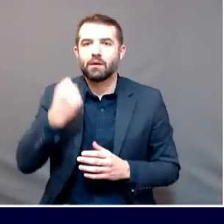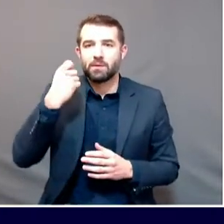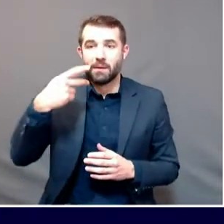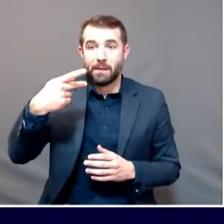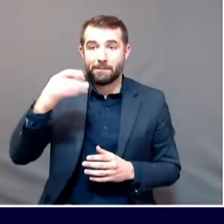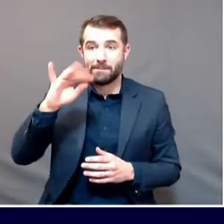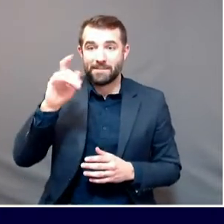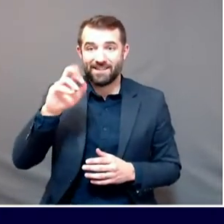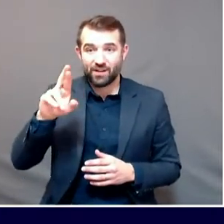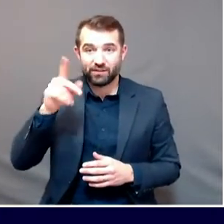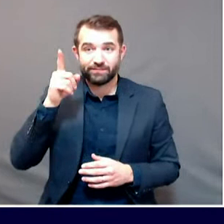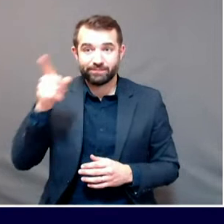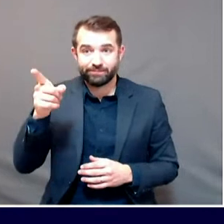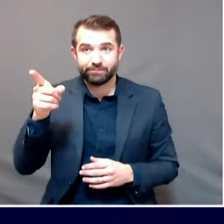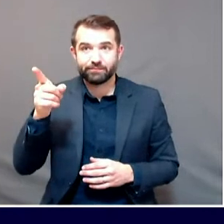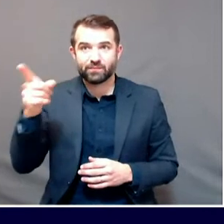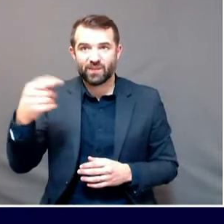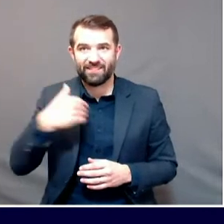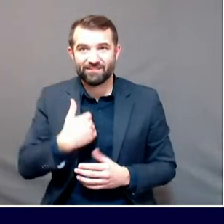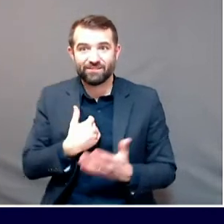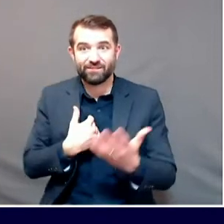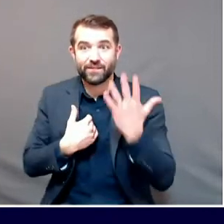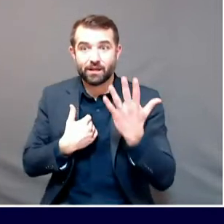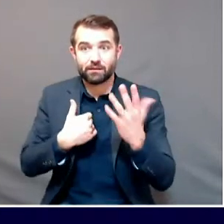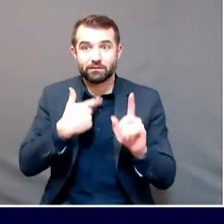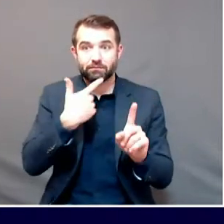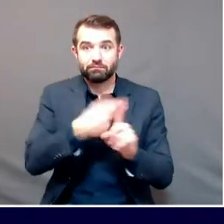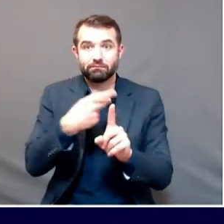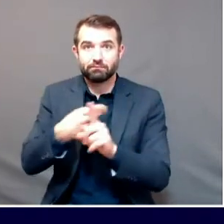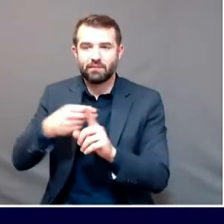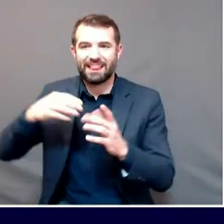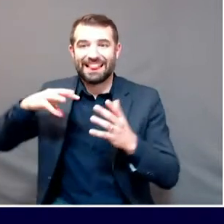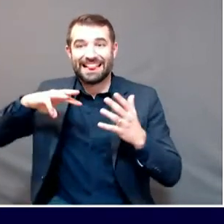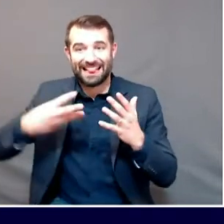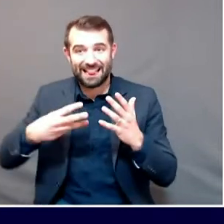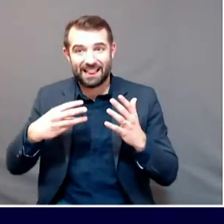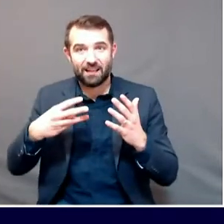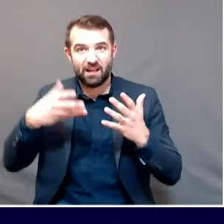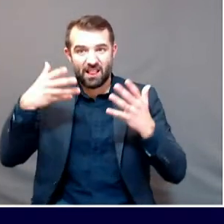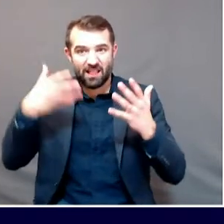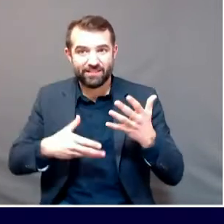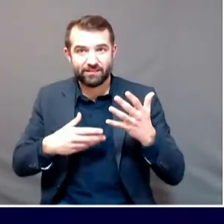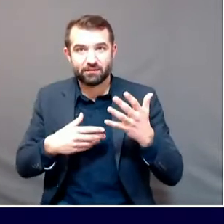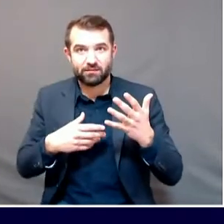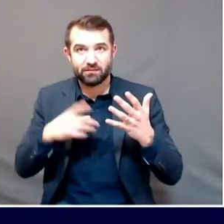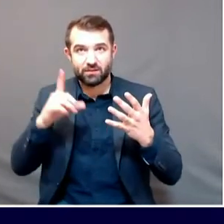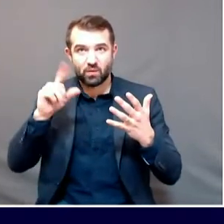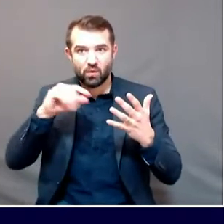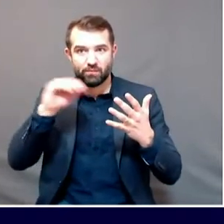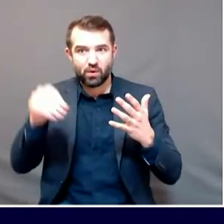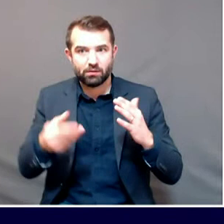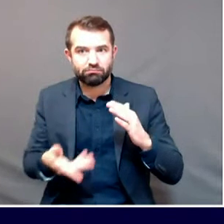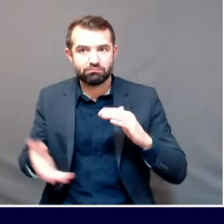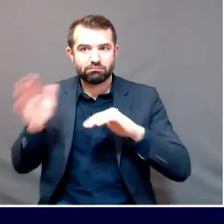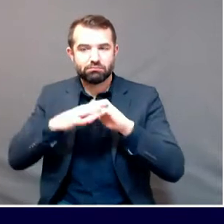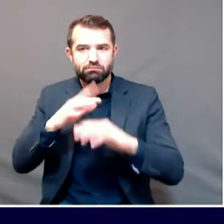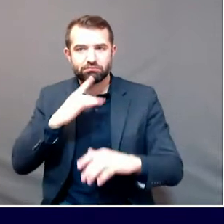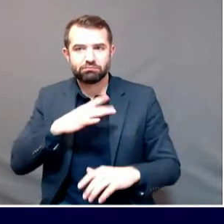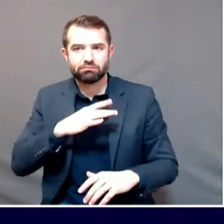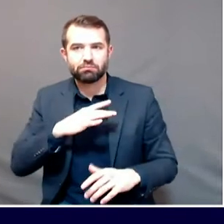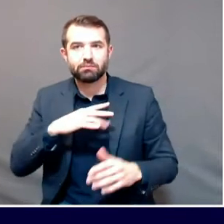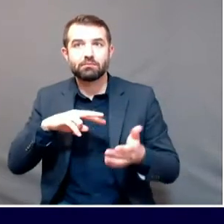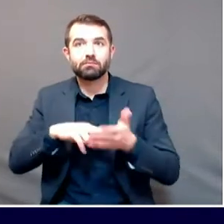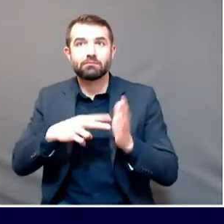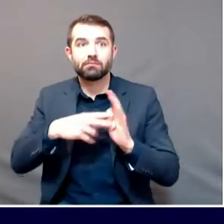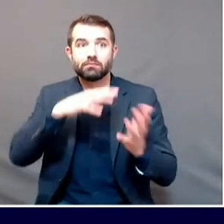about 20% more than expected, if that continues, I mean, how much does that offset the 40% reduction